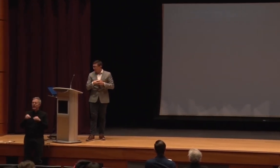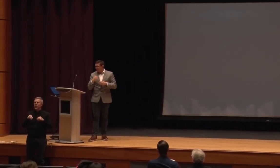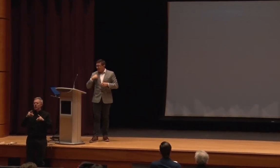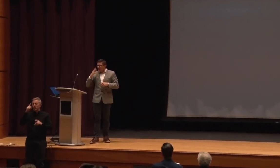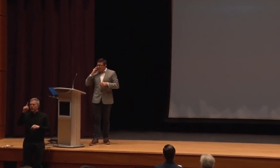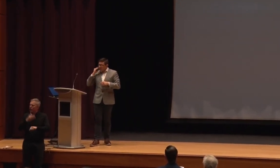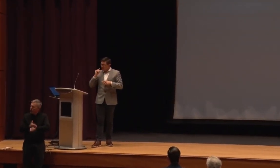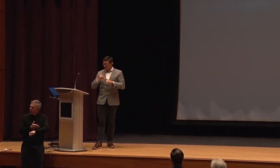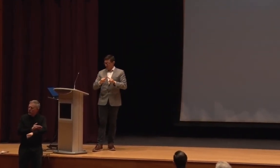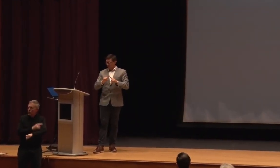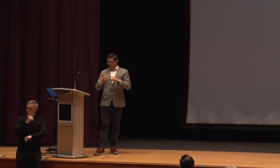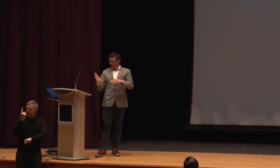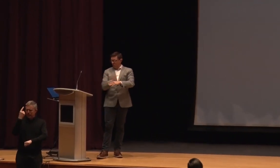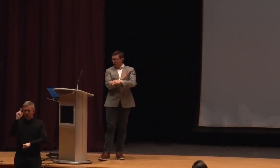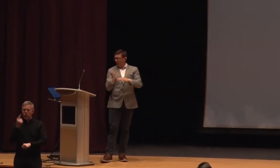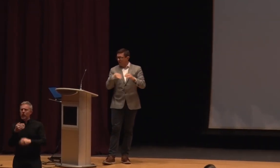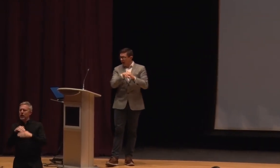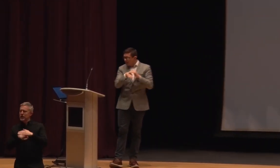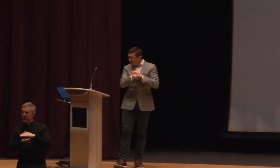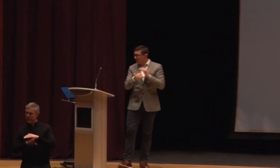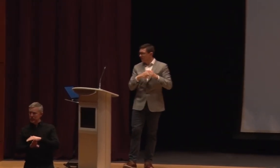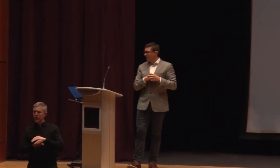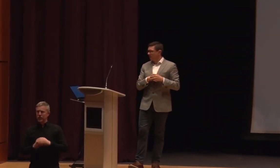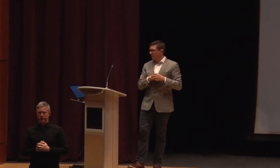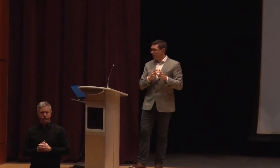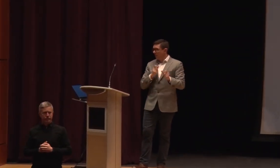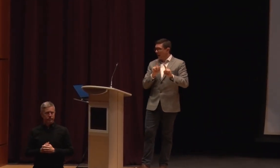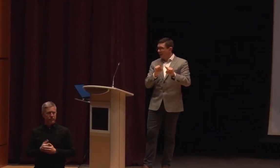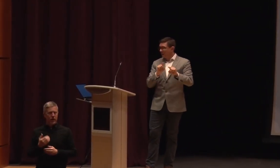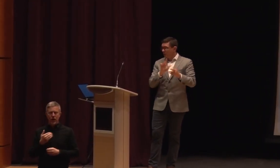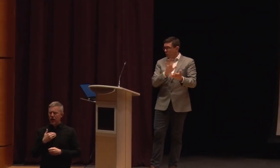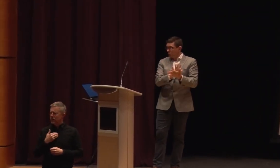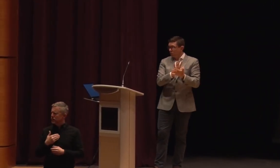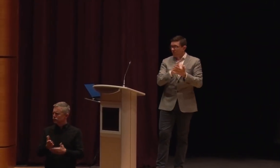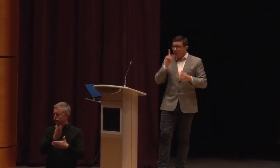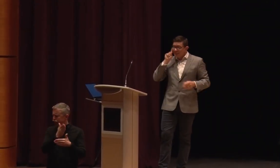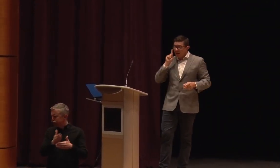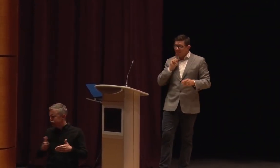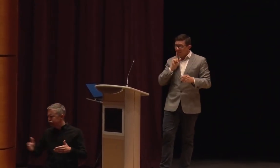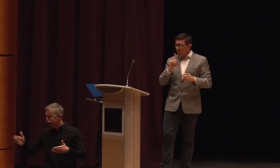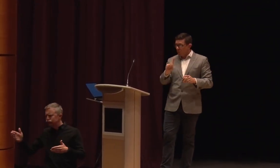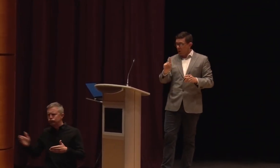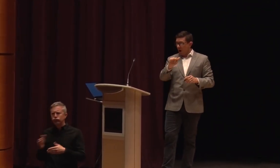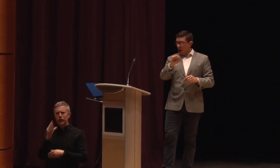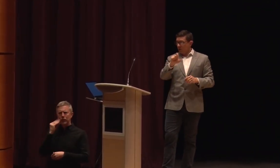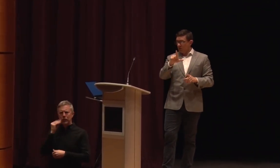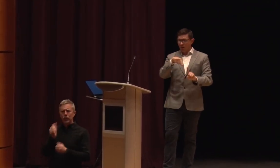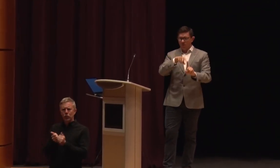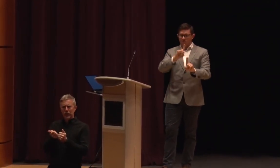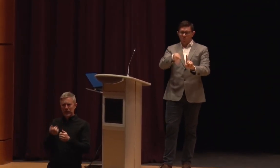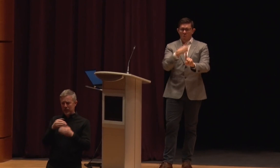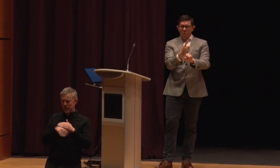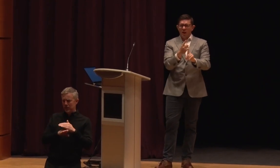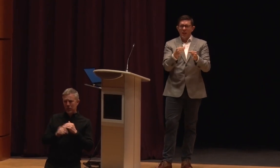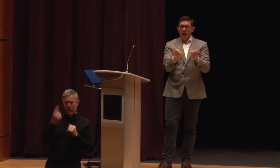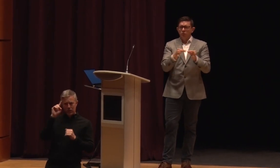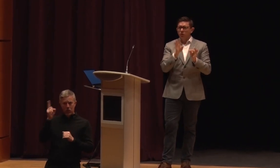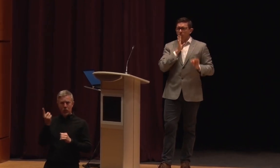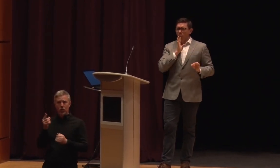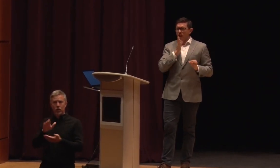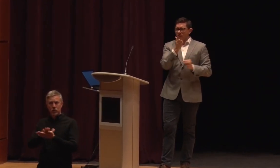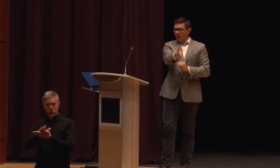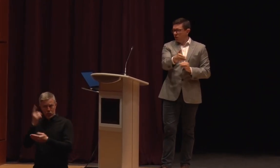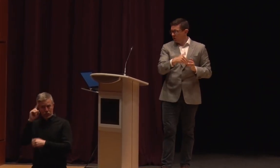to accessibility. I have a wide range of experience with accessibility, going to school for deaf, where ASL was